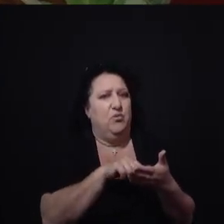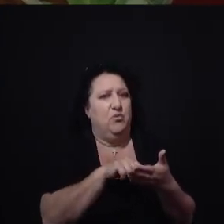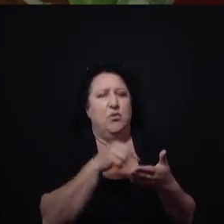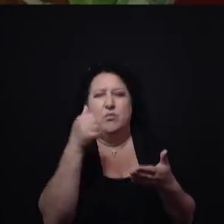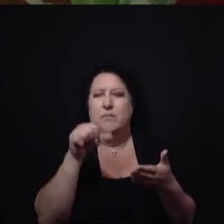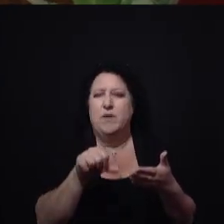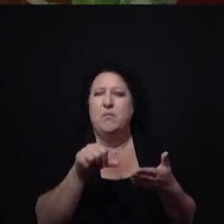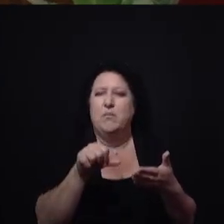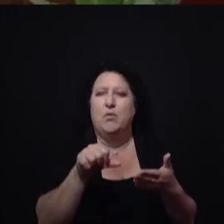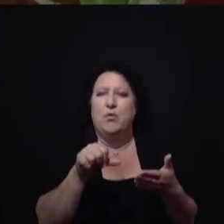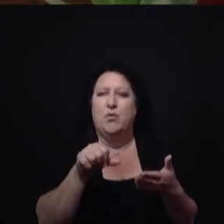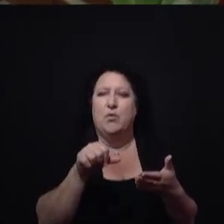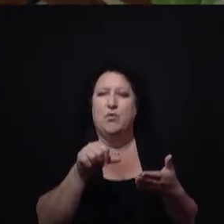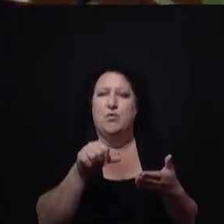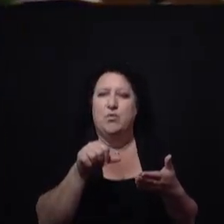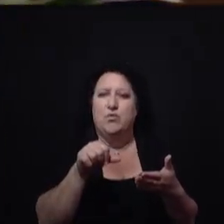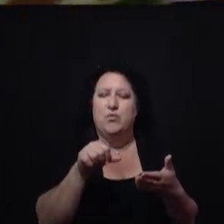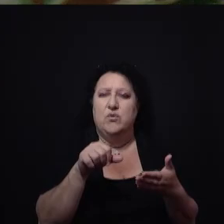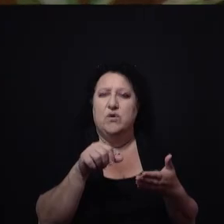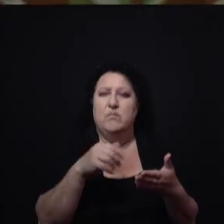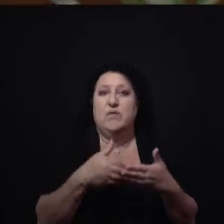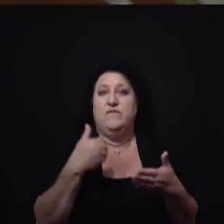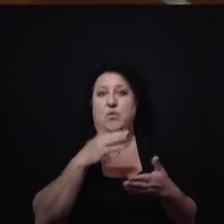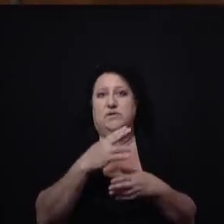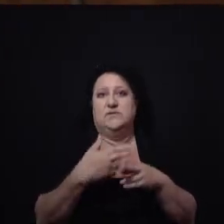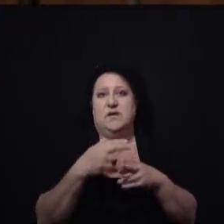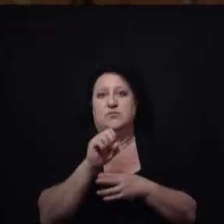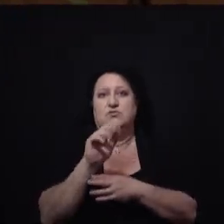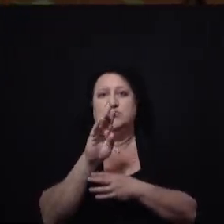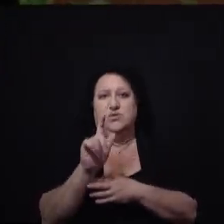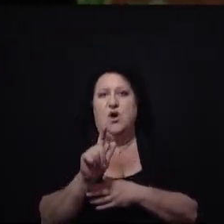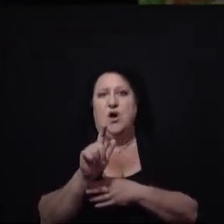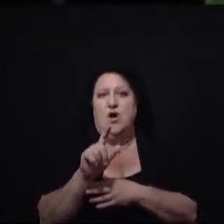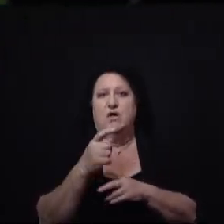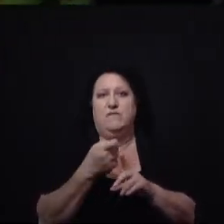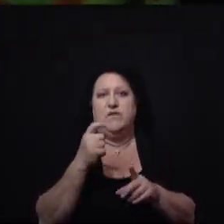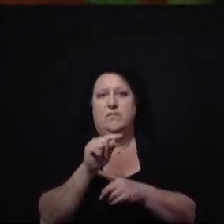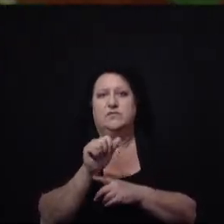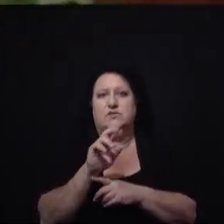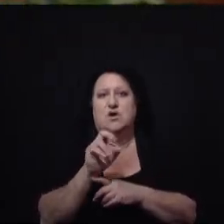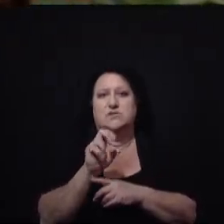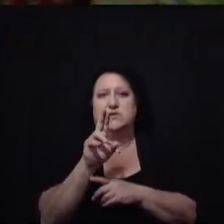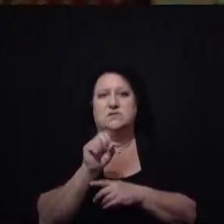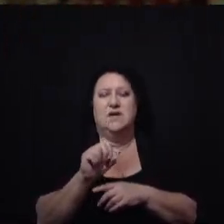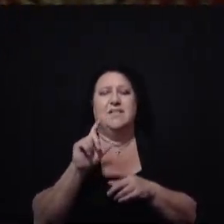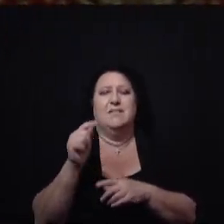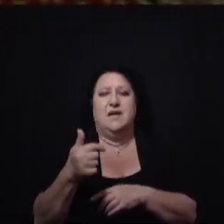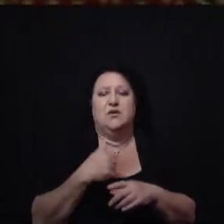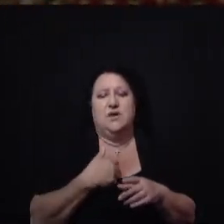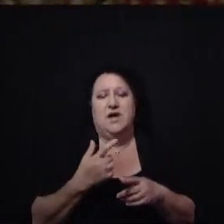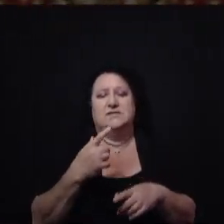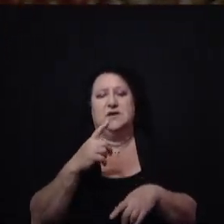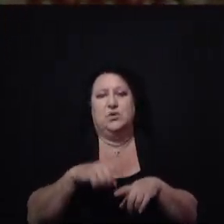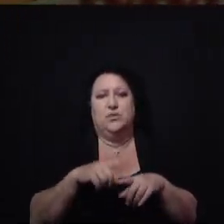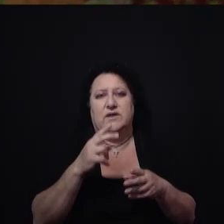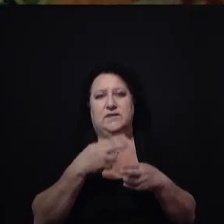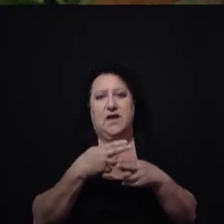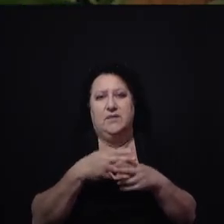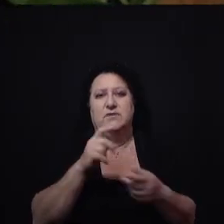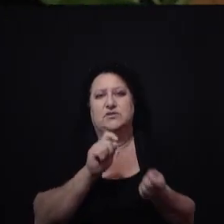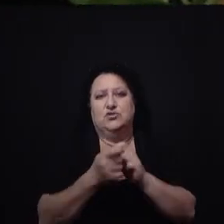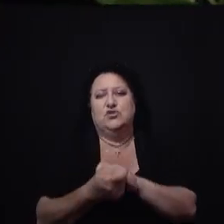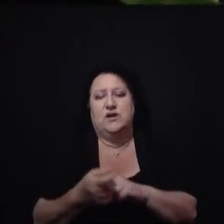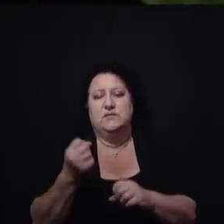Remember, he was Saul of Tarsus, and he goes by his Greek name a little later, which is Paul. It wasn't like he necessarily changed his name. A lot of people had